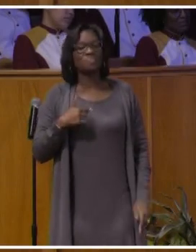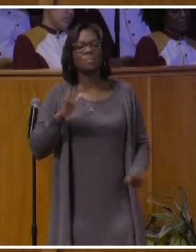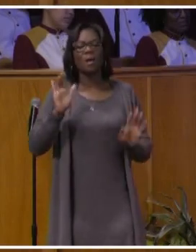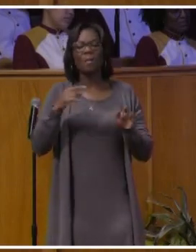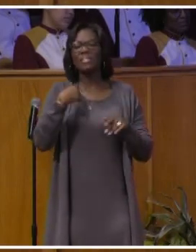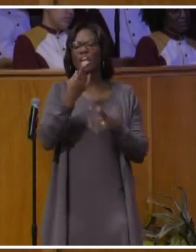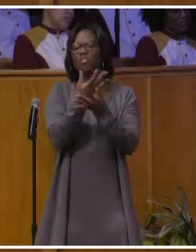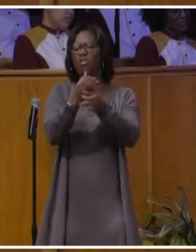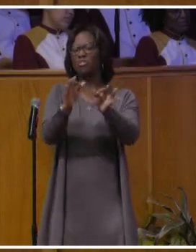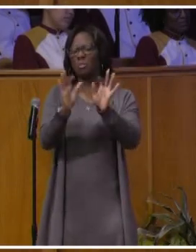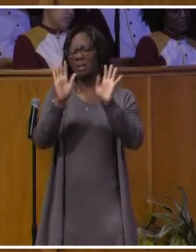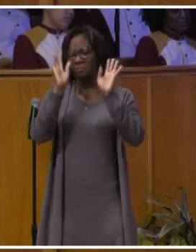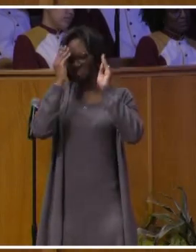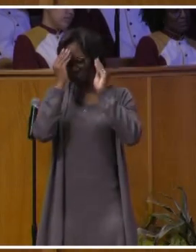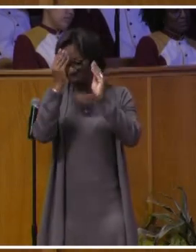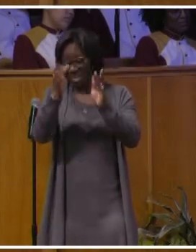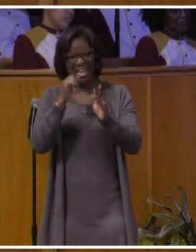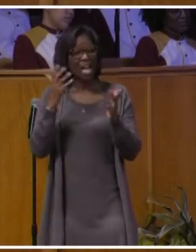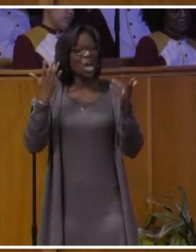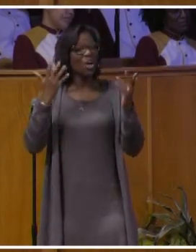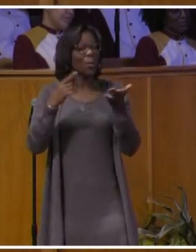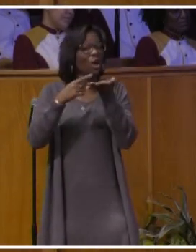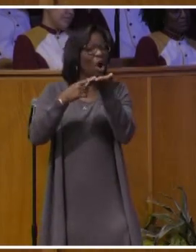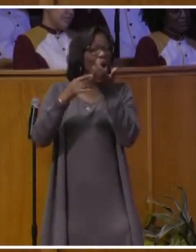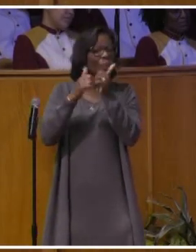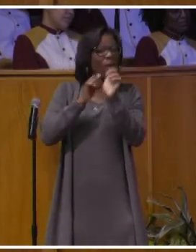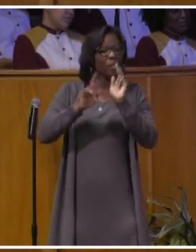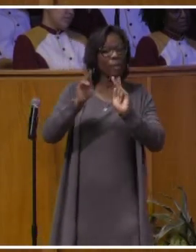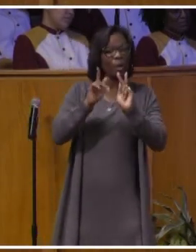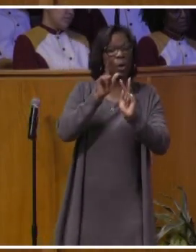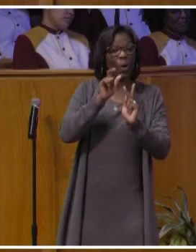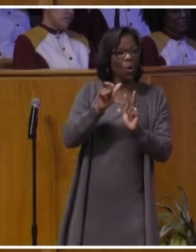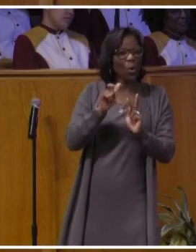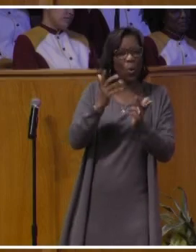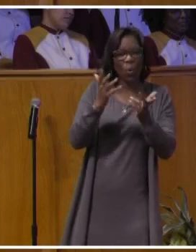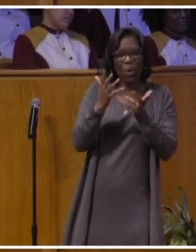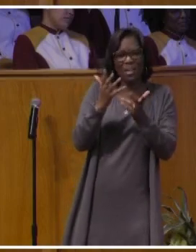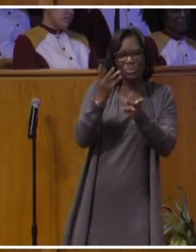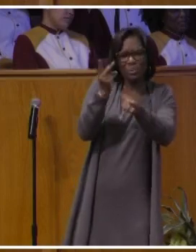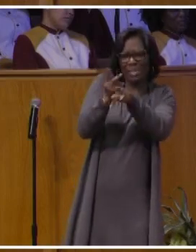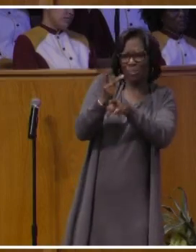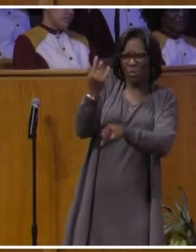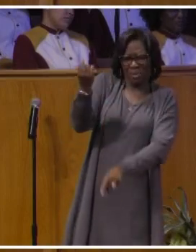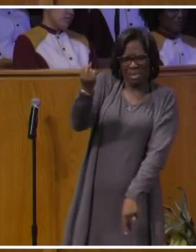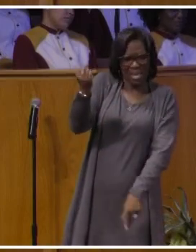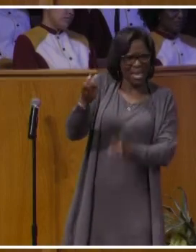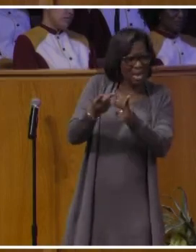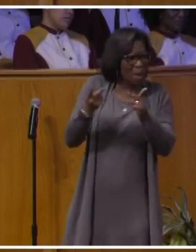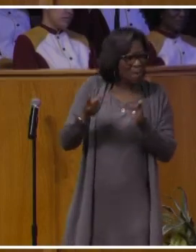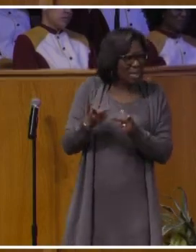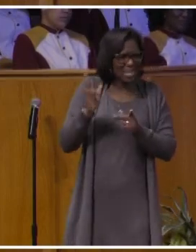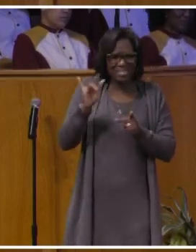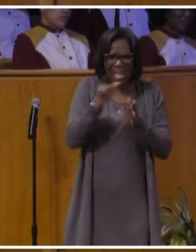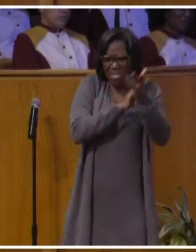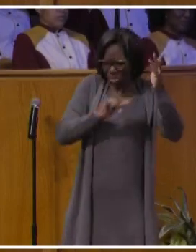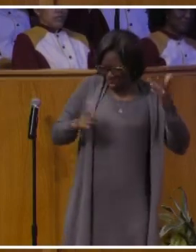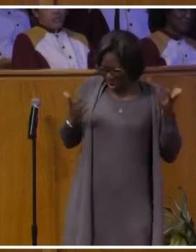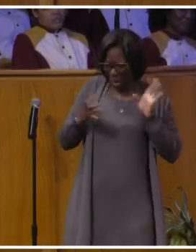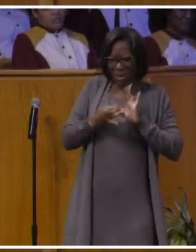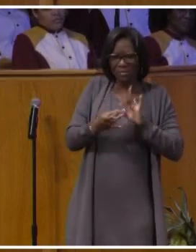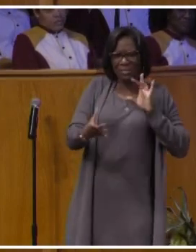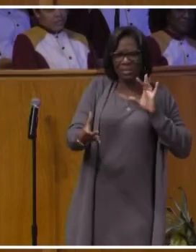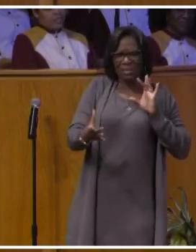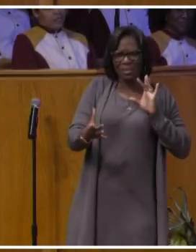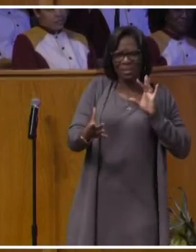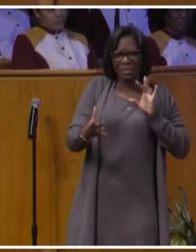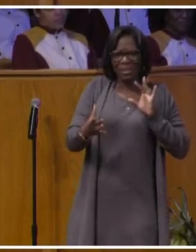free? Stop arguing with folk who want to hold you hostage to something the Lord has already brought you